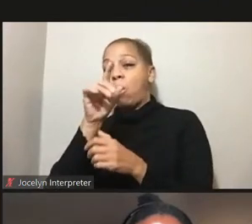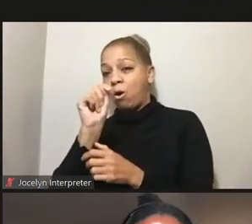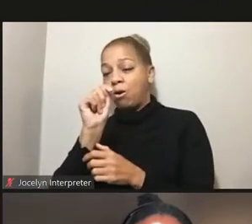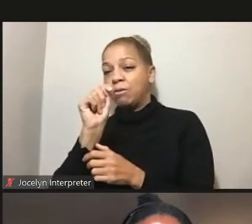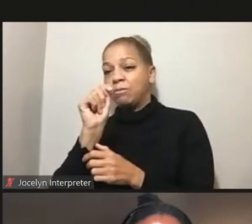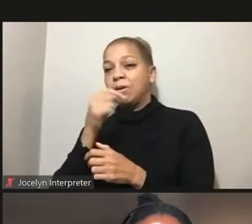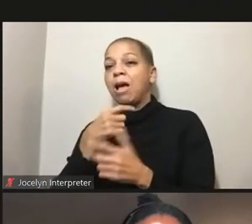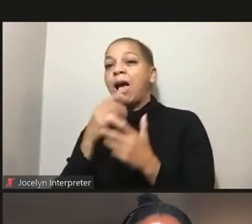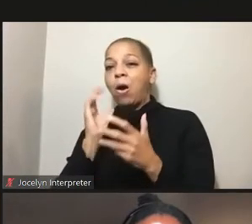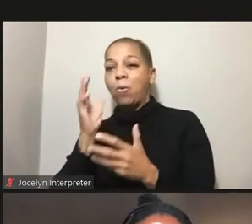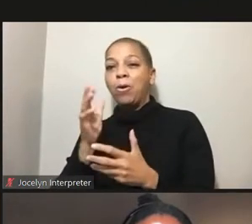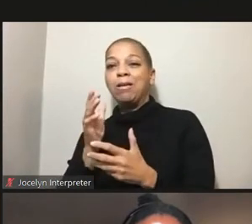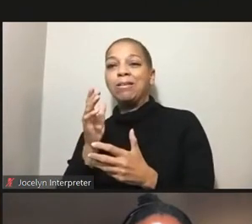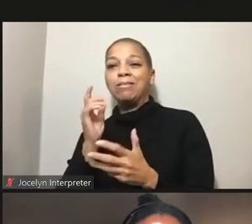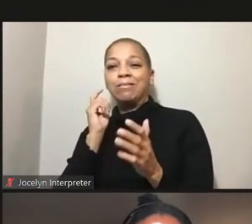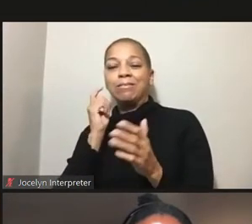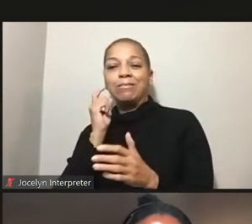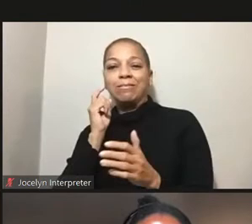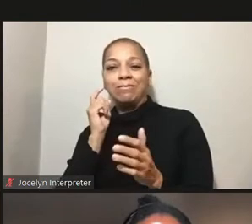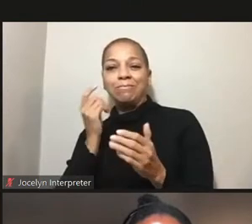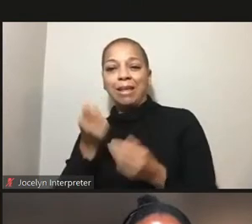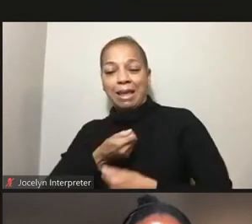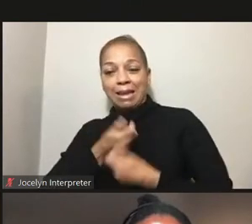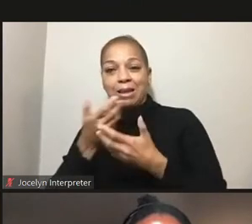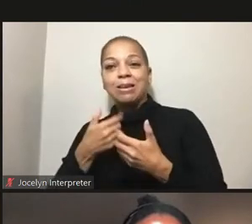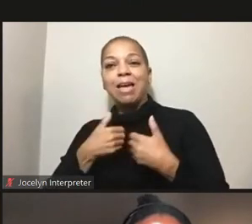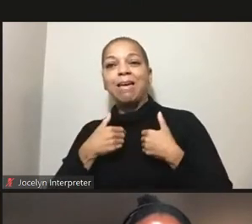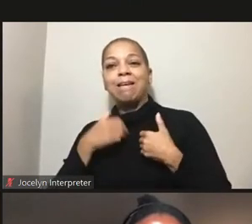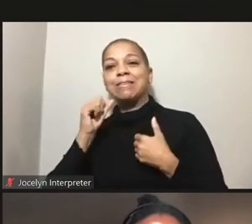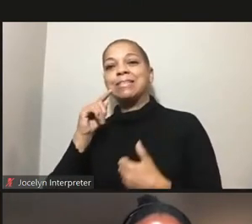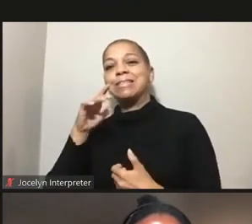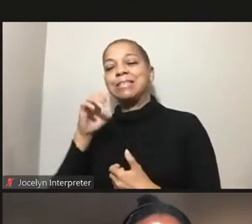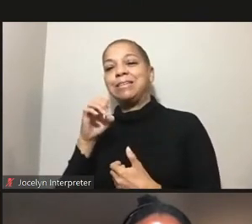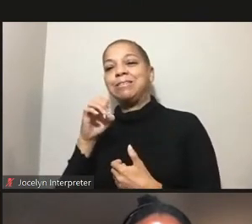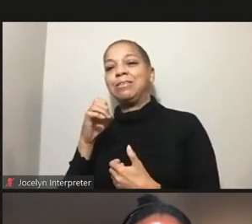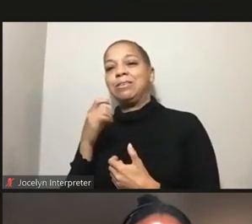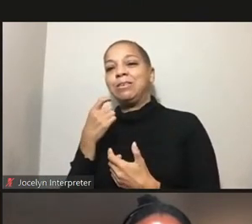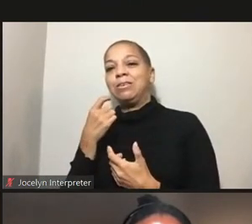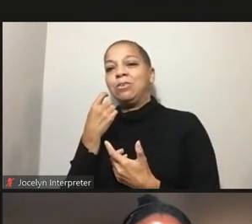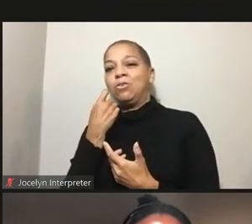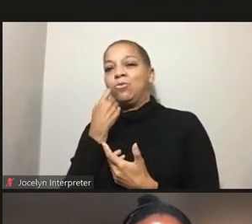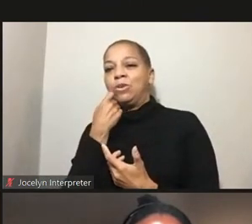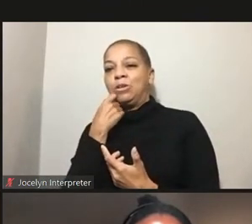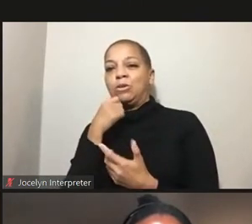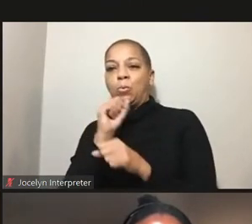Steve's recent writing in art news or art forum, that is, ringing in my head.